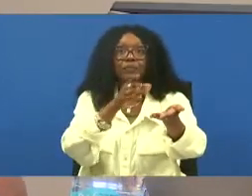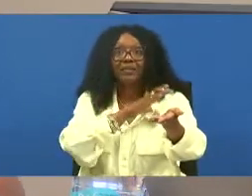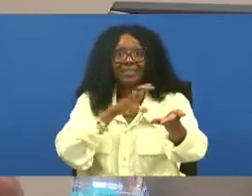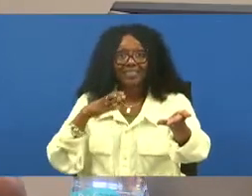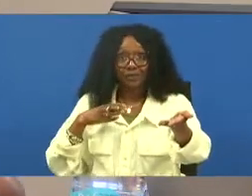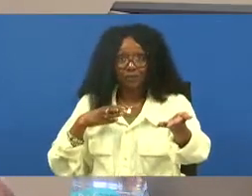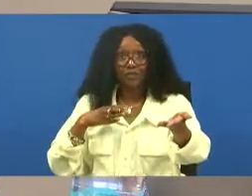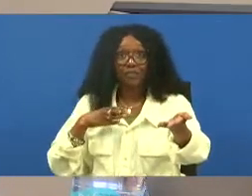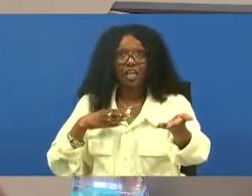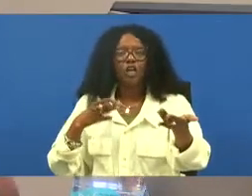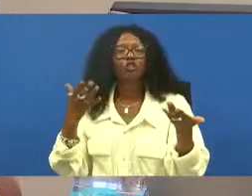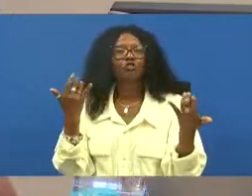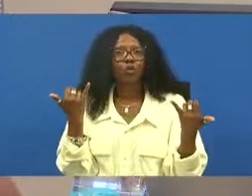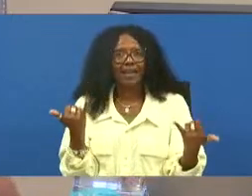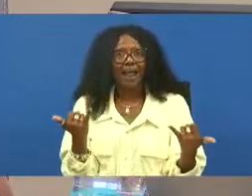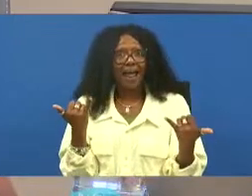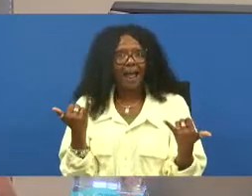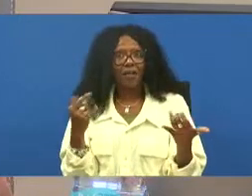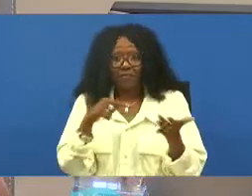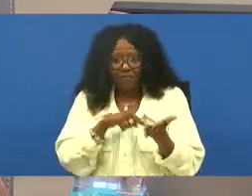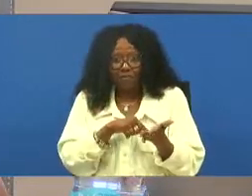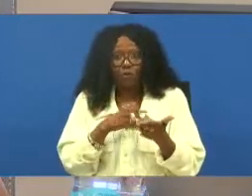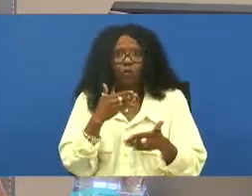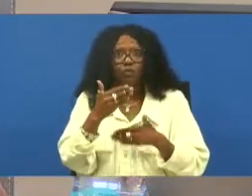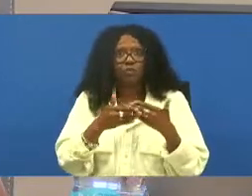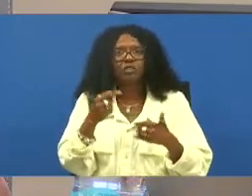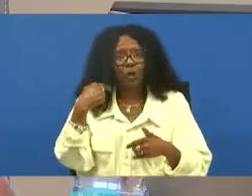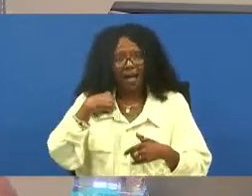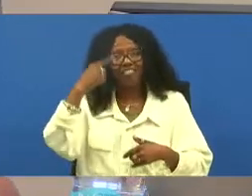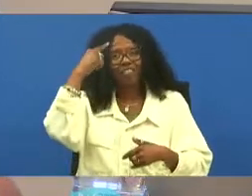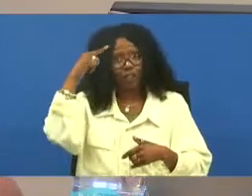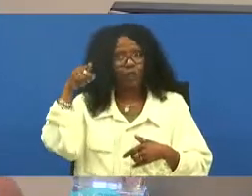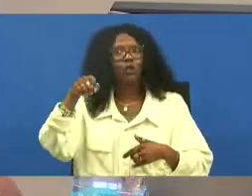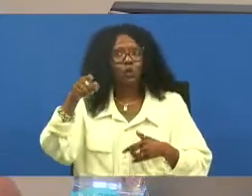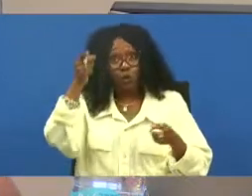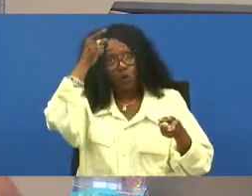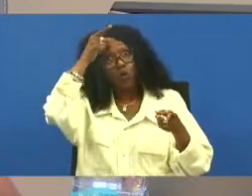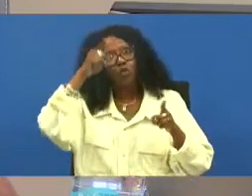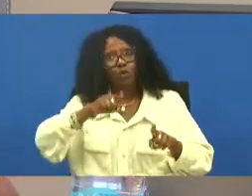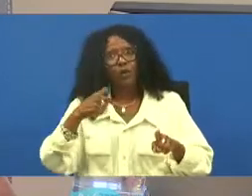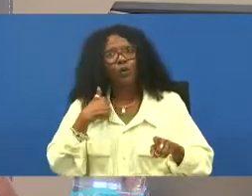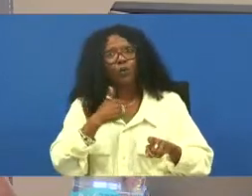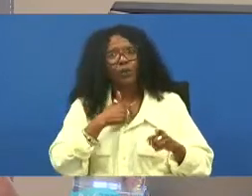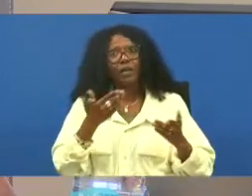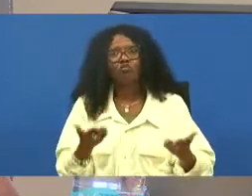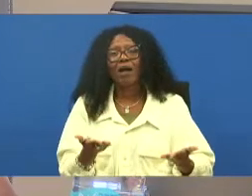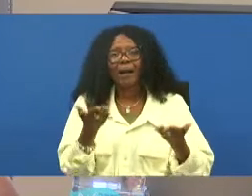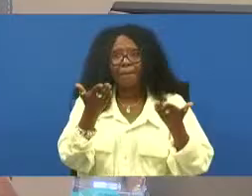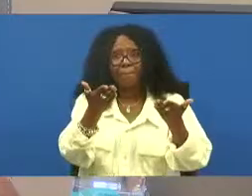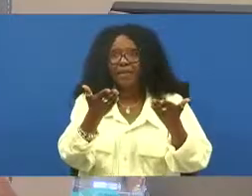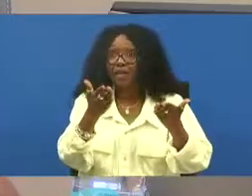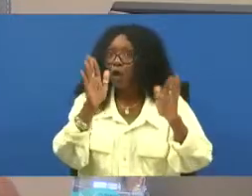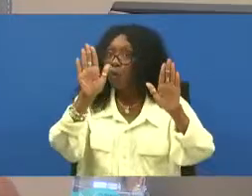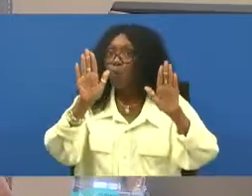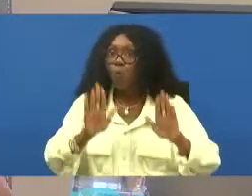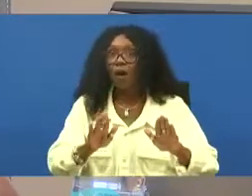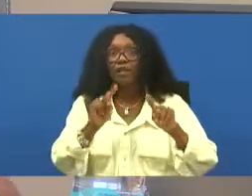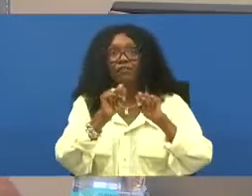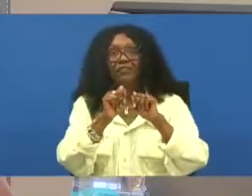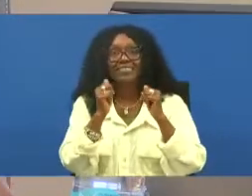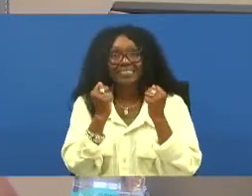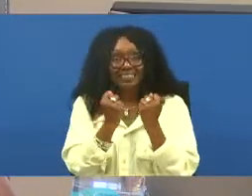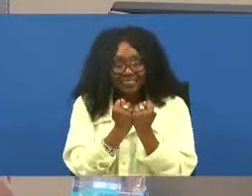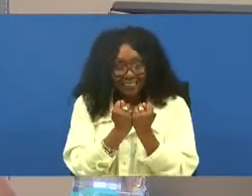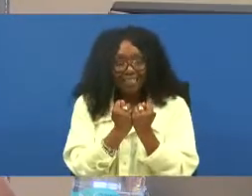will be ready to move on. So I think you'll agree that we have recommended an outstanding team to represent